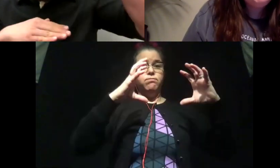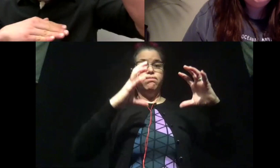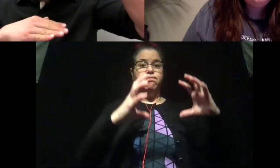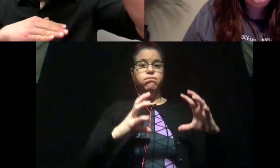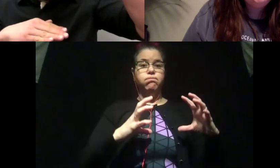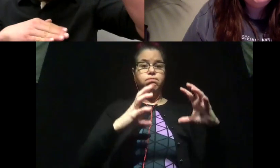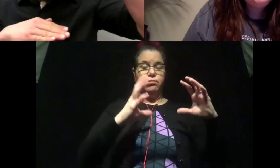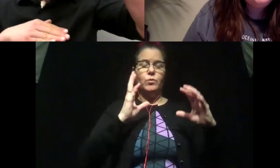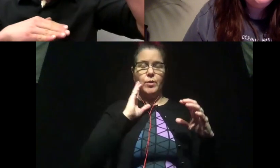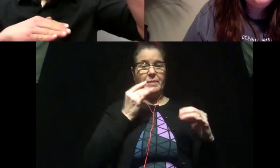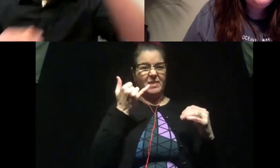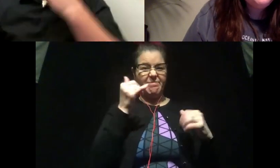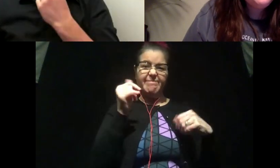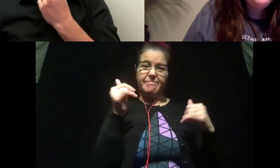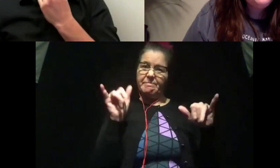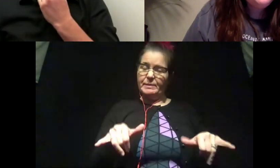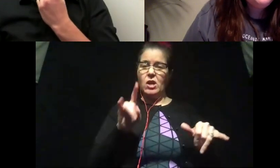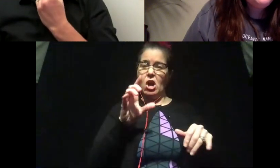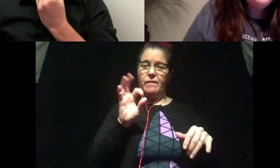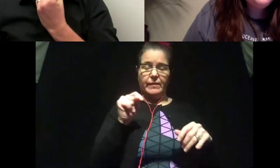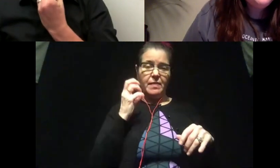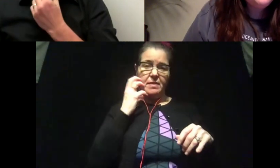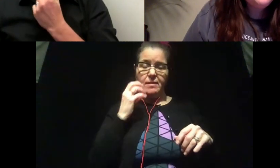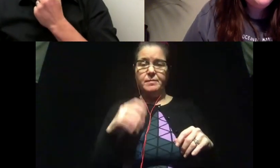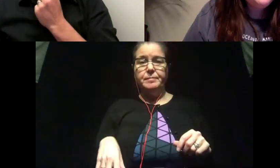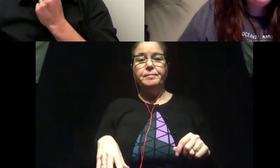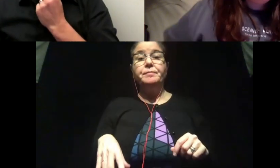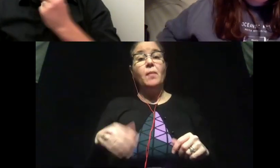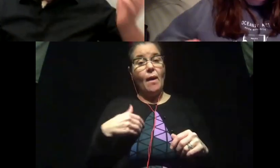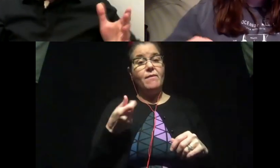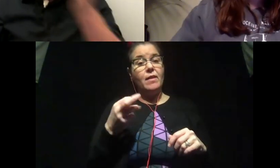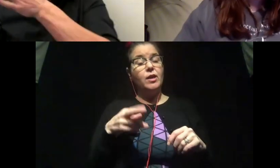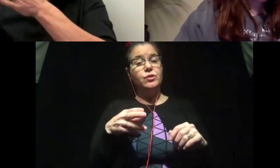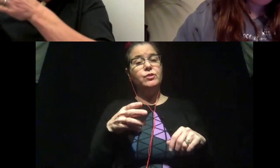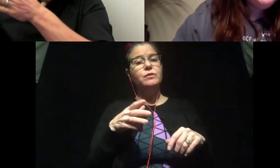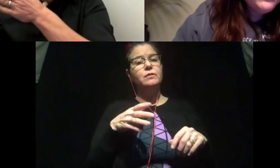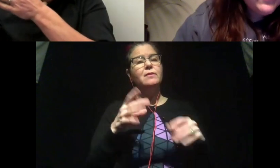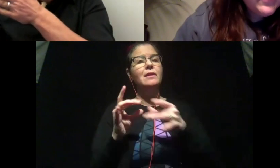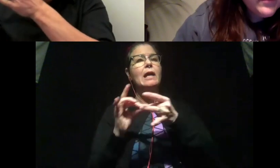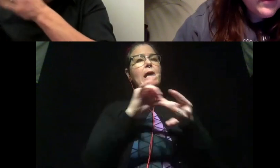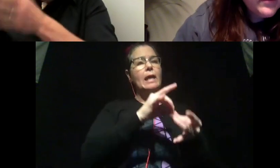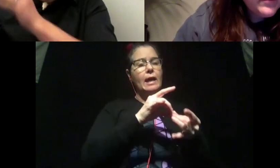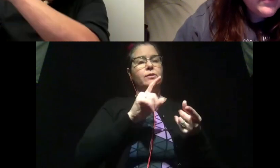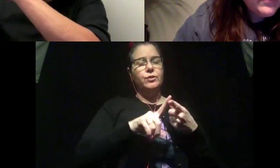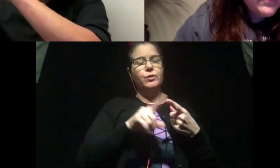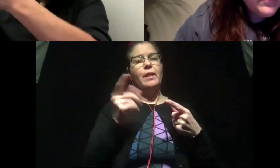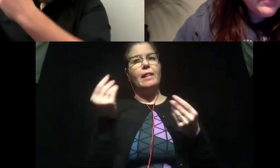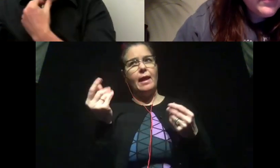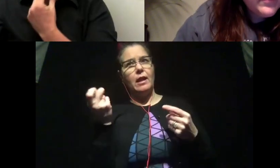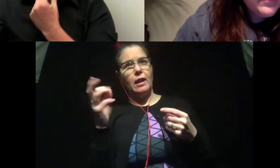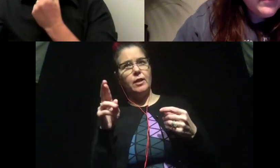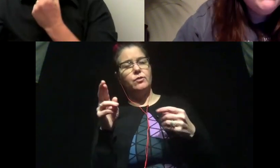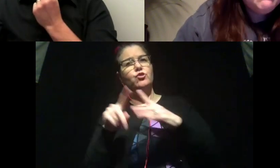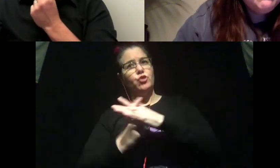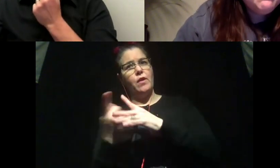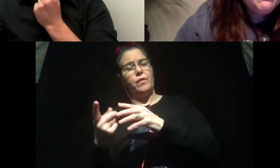still be hundreds of feet thick there. So there are glaciers that are over the ocean, but it's connected to the glaciers that are on land. All the glaciers start on